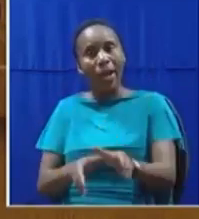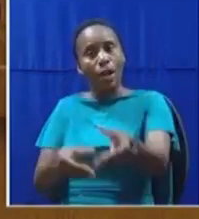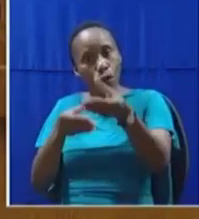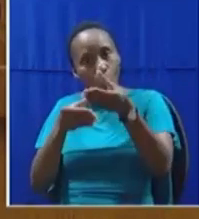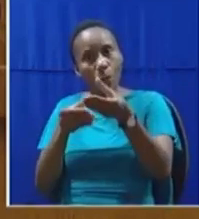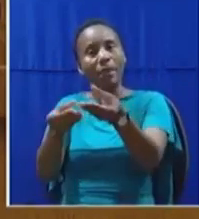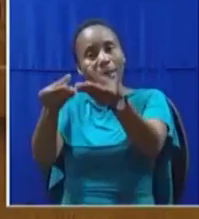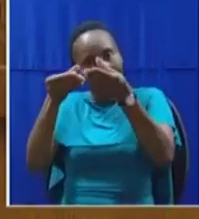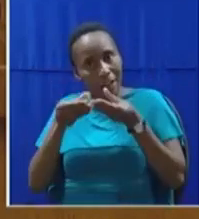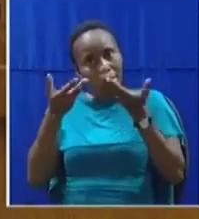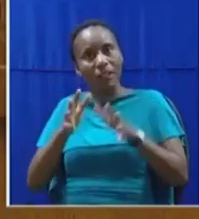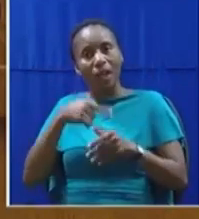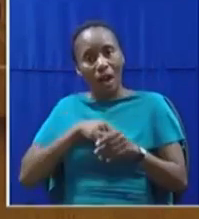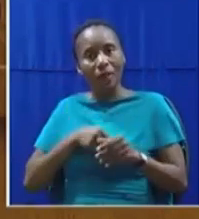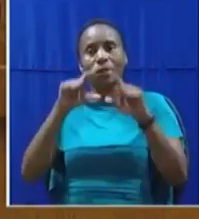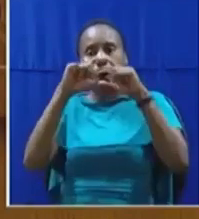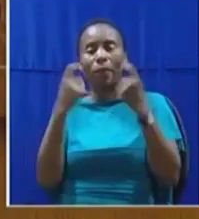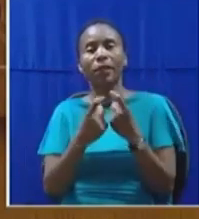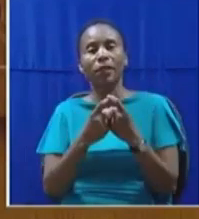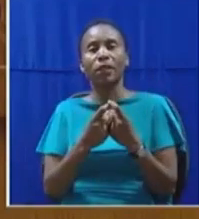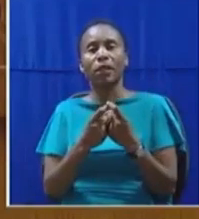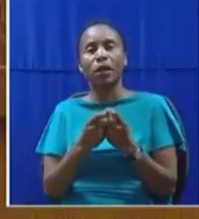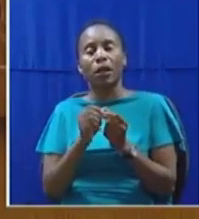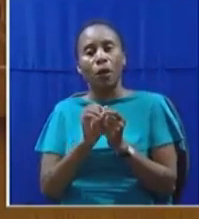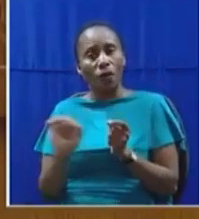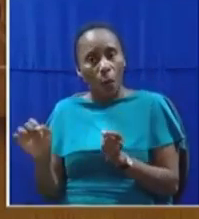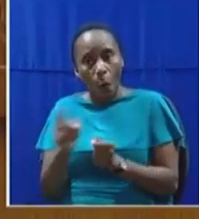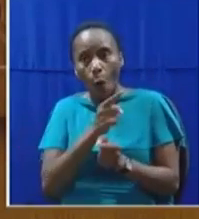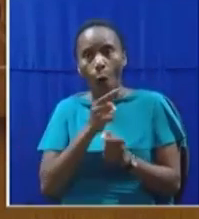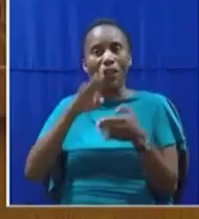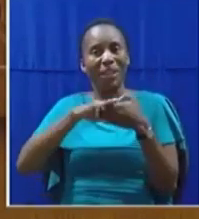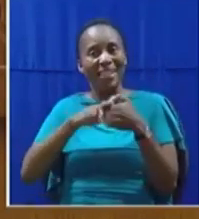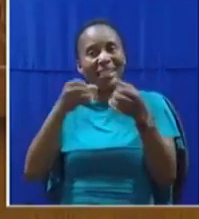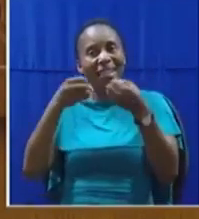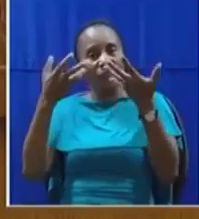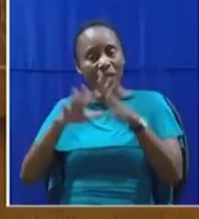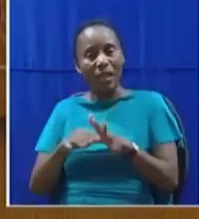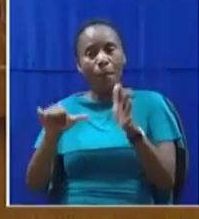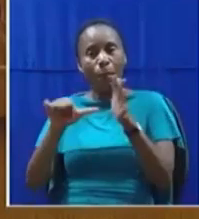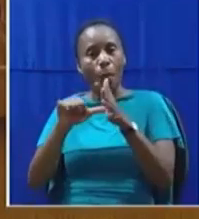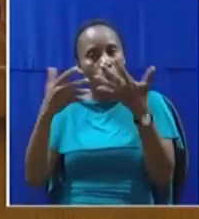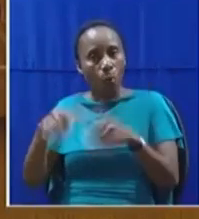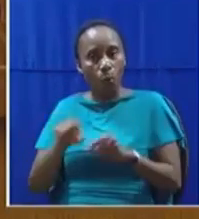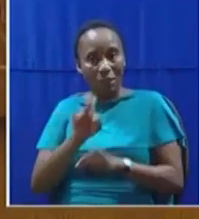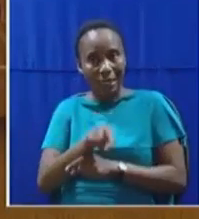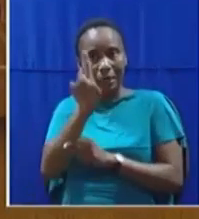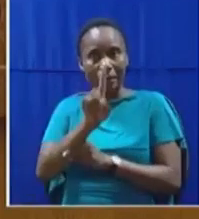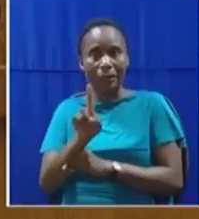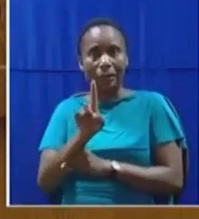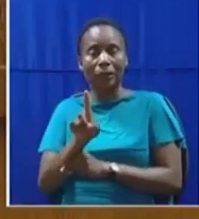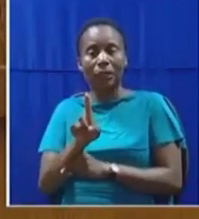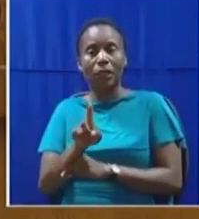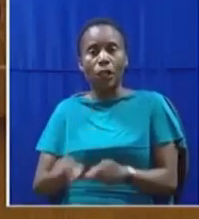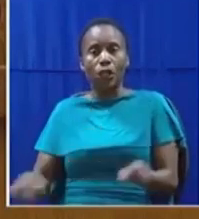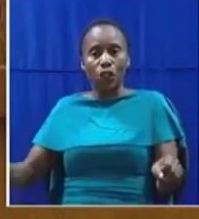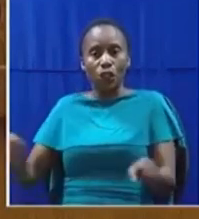submitted to us as the committee. Of all reasons given, the most important of them was that there was a